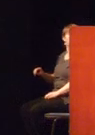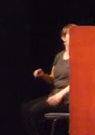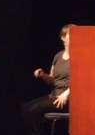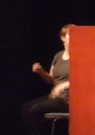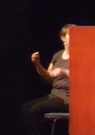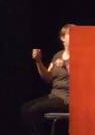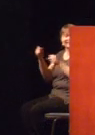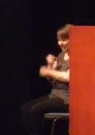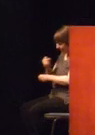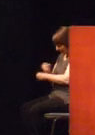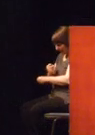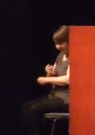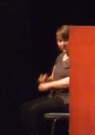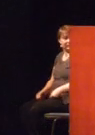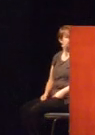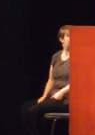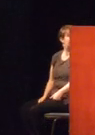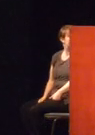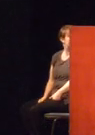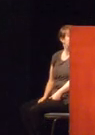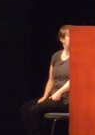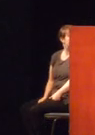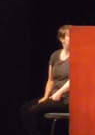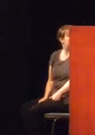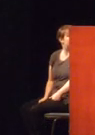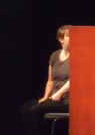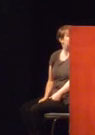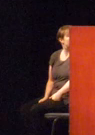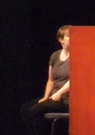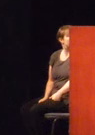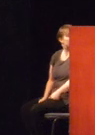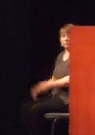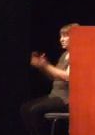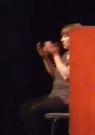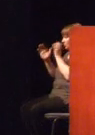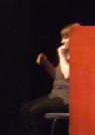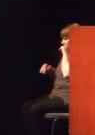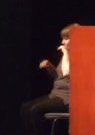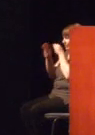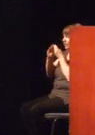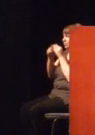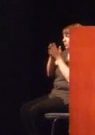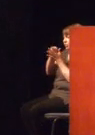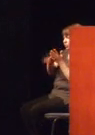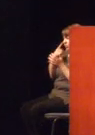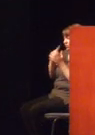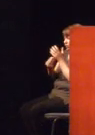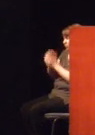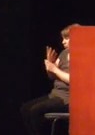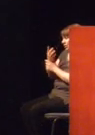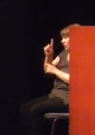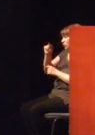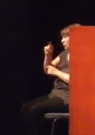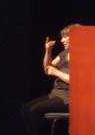Math 247, we compare the number of students in spring of 2018, a year and a half